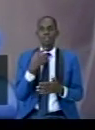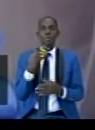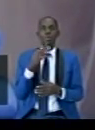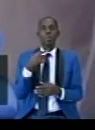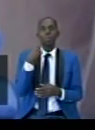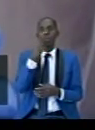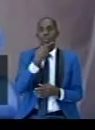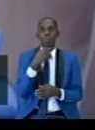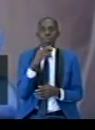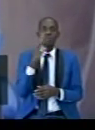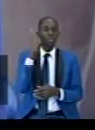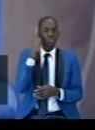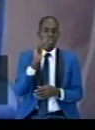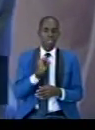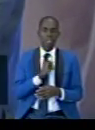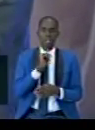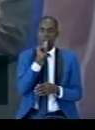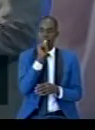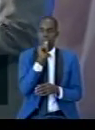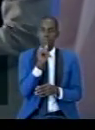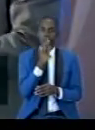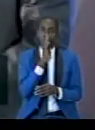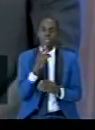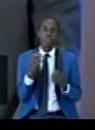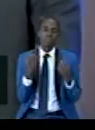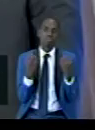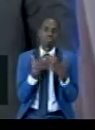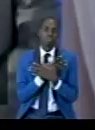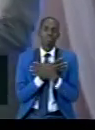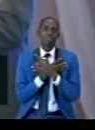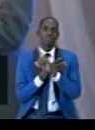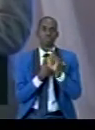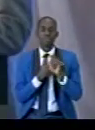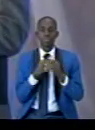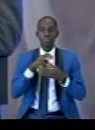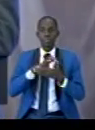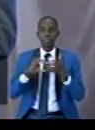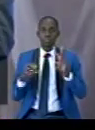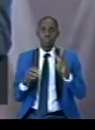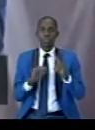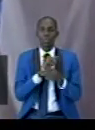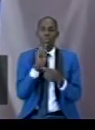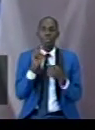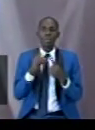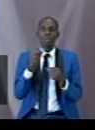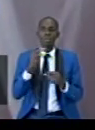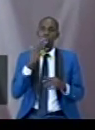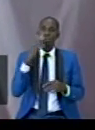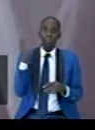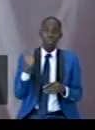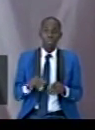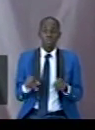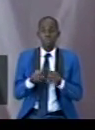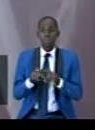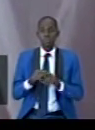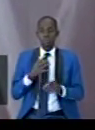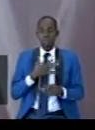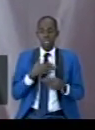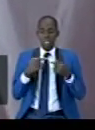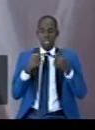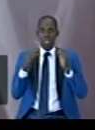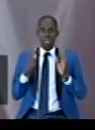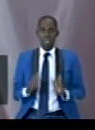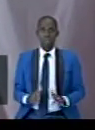shall I be afraid? In verse 2, it says, when the wicked, even mine enemies and my